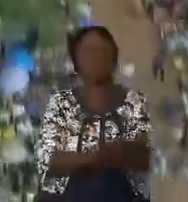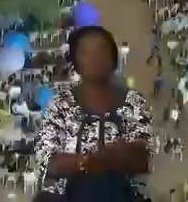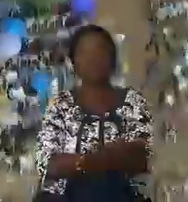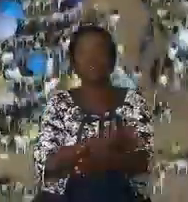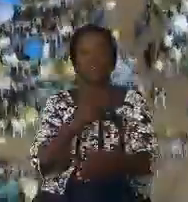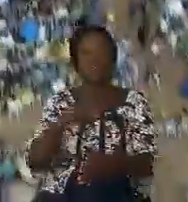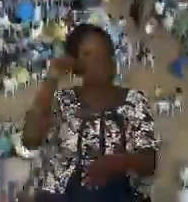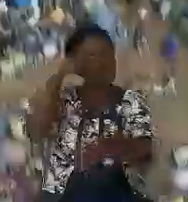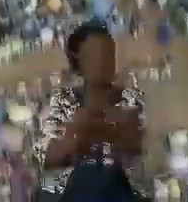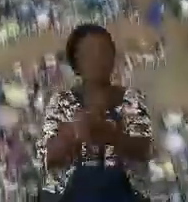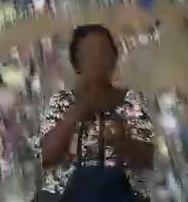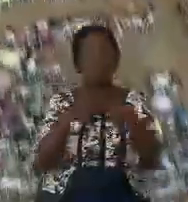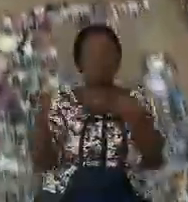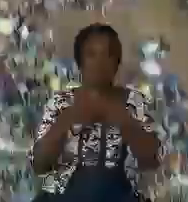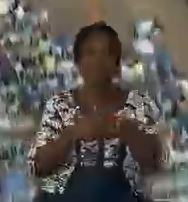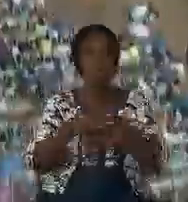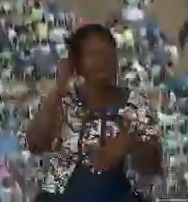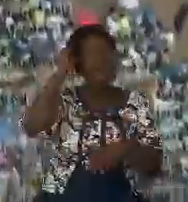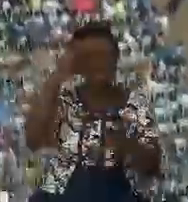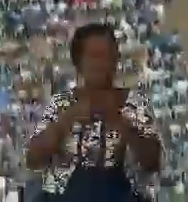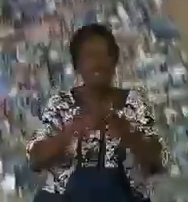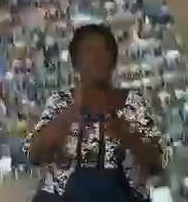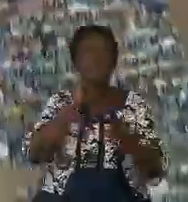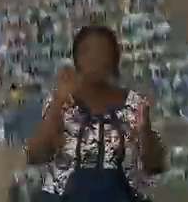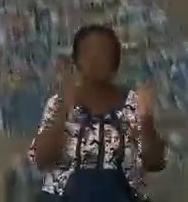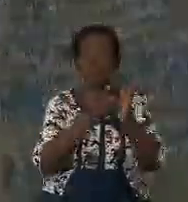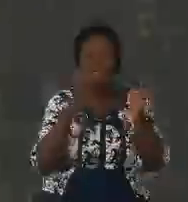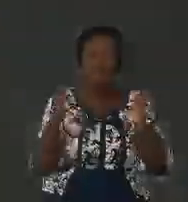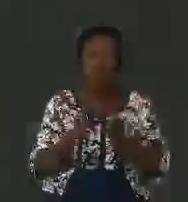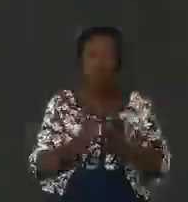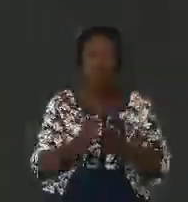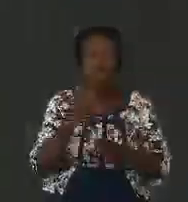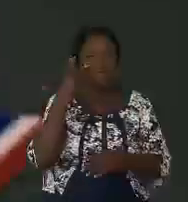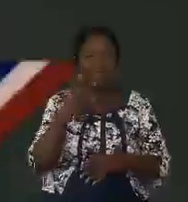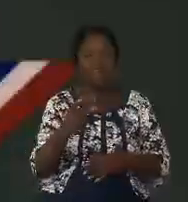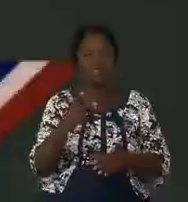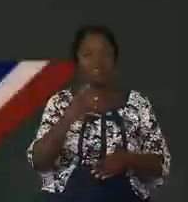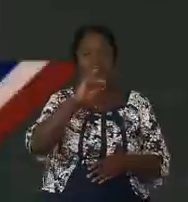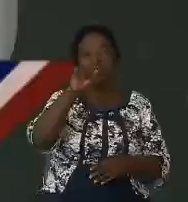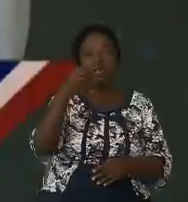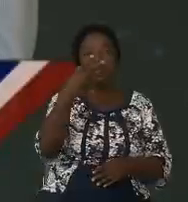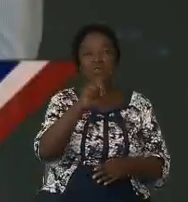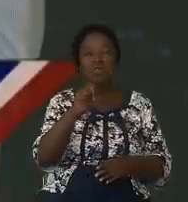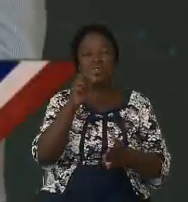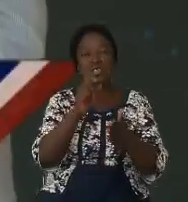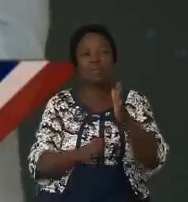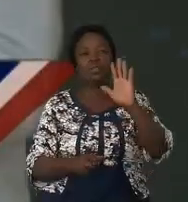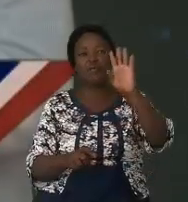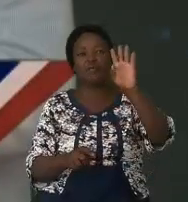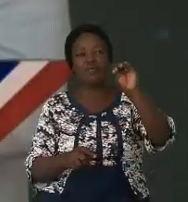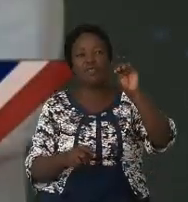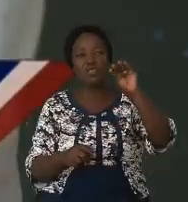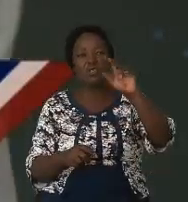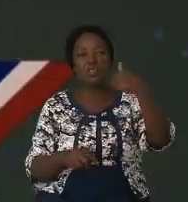prophesied return of the Son. The Son is coming back. His name is Jesus. Look